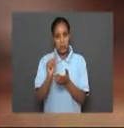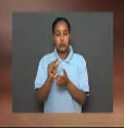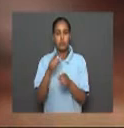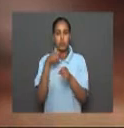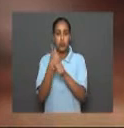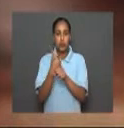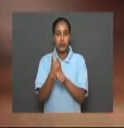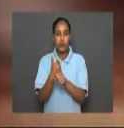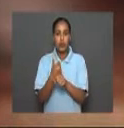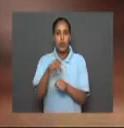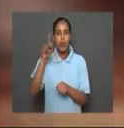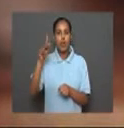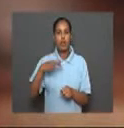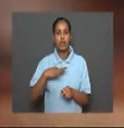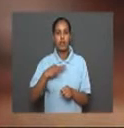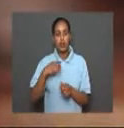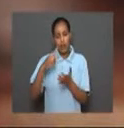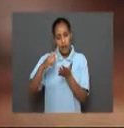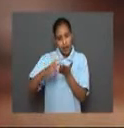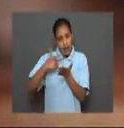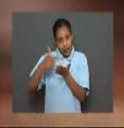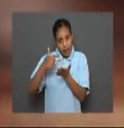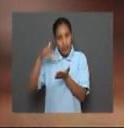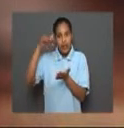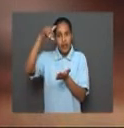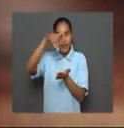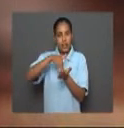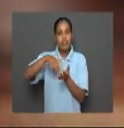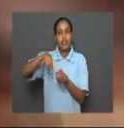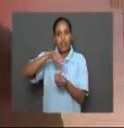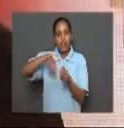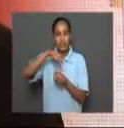produce, polystyrene is rarely recycled.